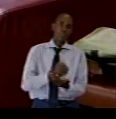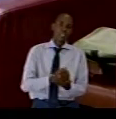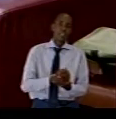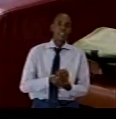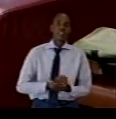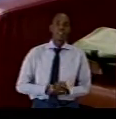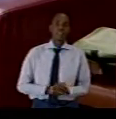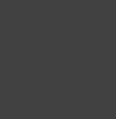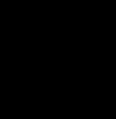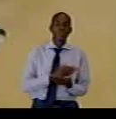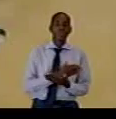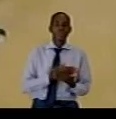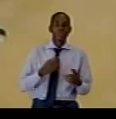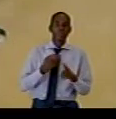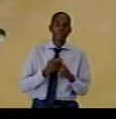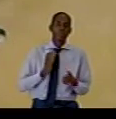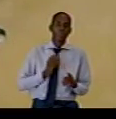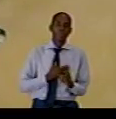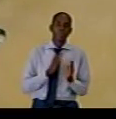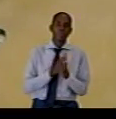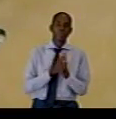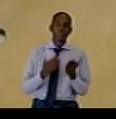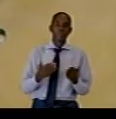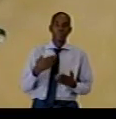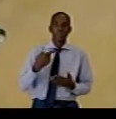Amen. Song.